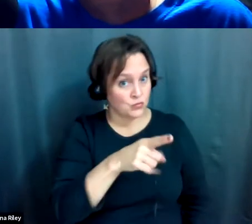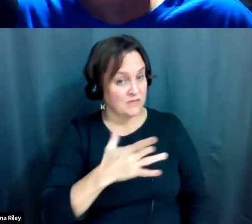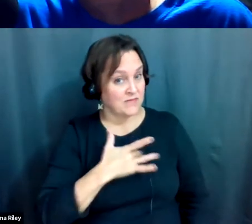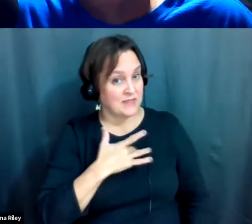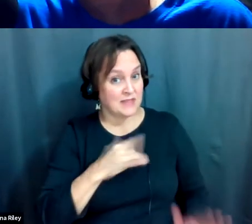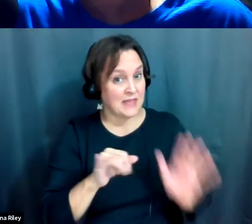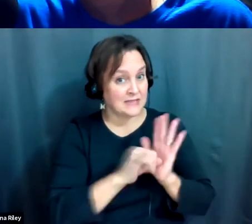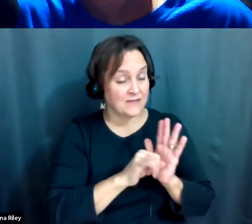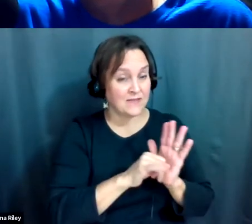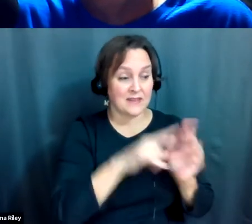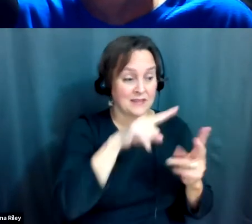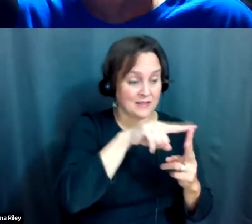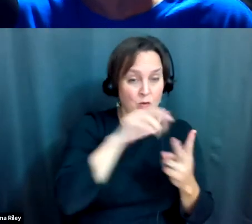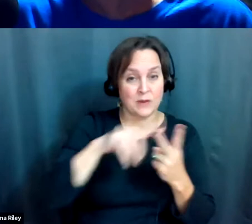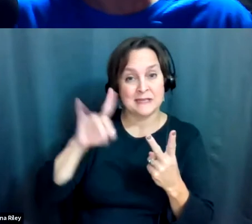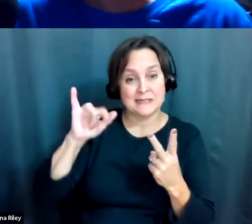disabled.